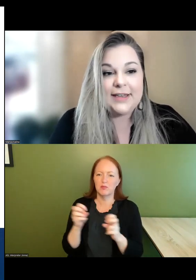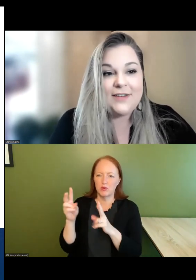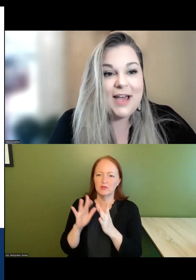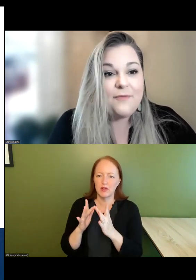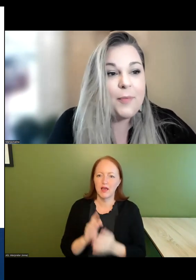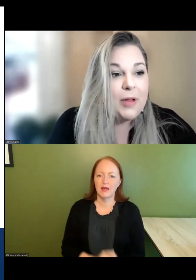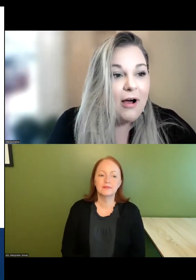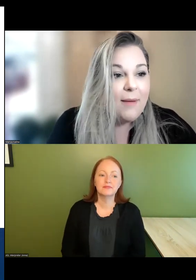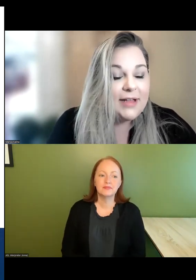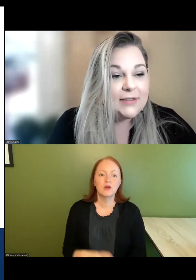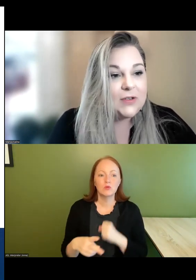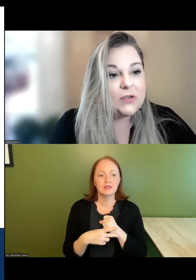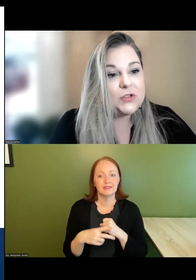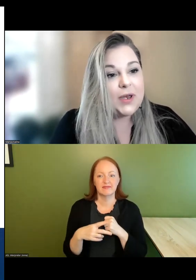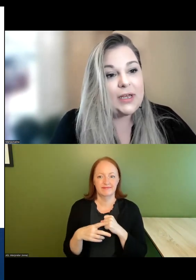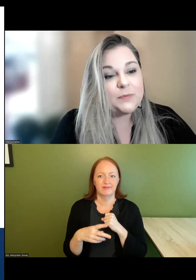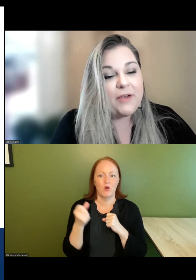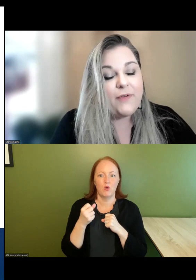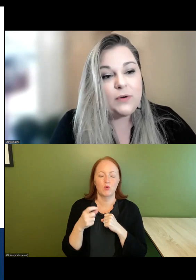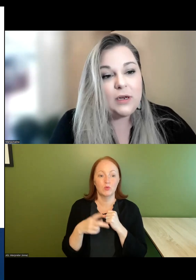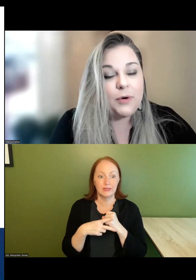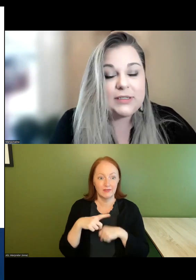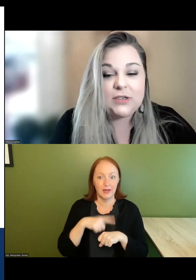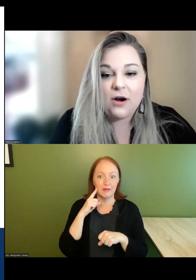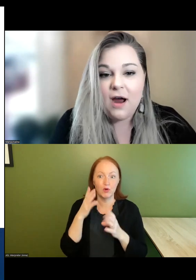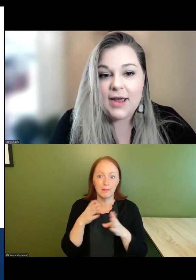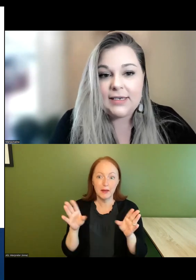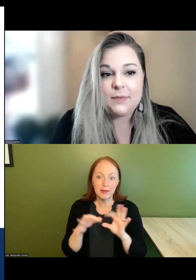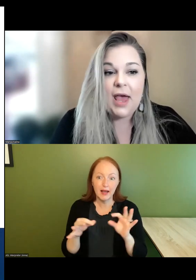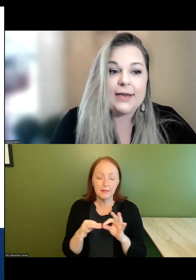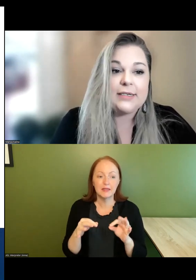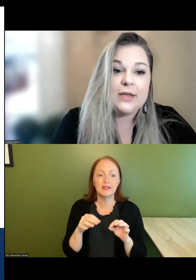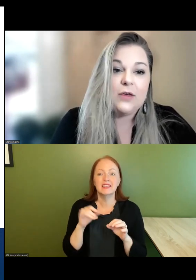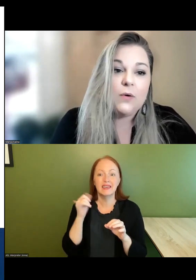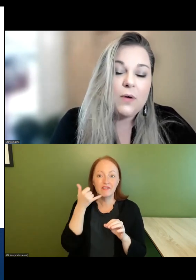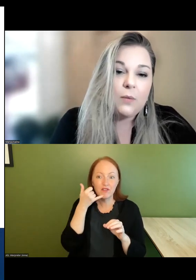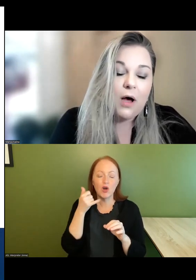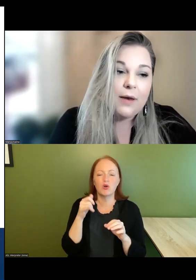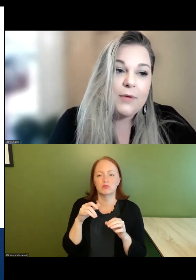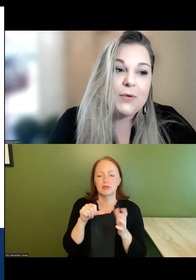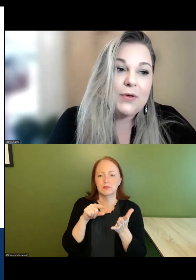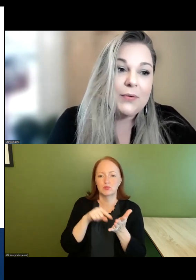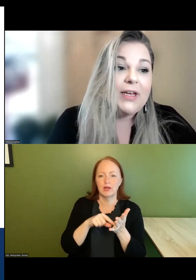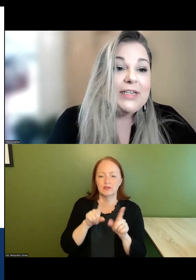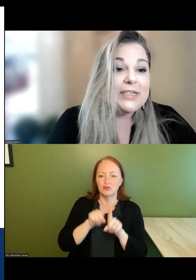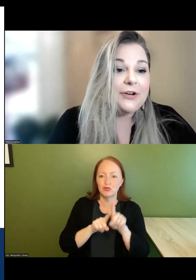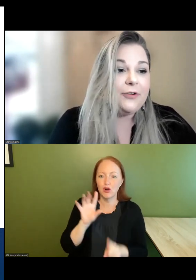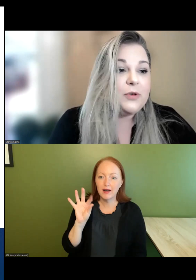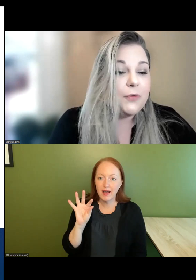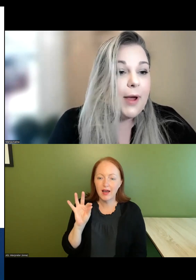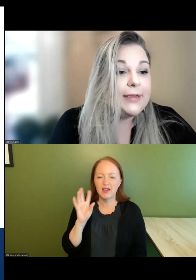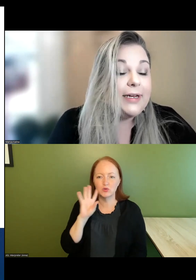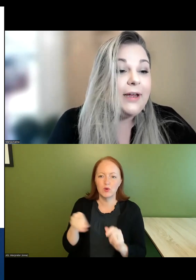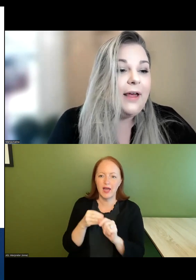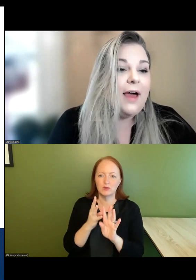And we're saving time for public comment. So those joining us by phone can press *9 to be added to the queue, and we'll unmute you to hear from